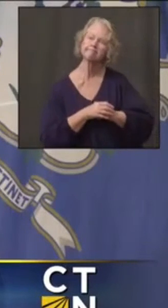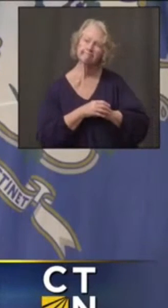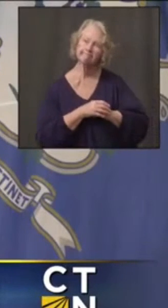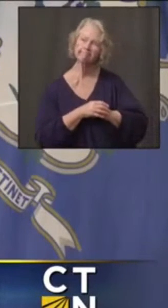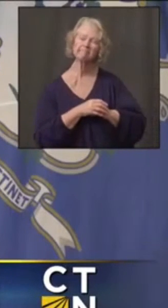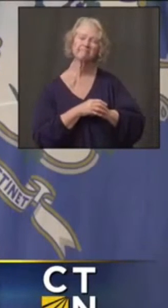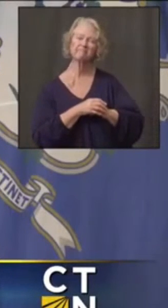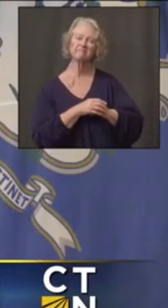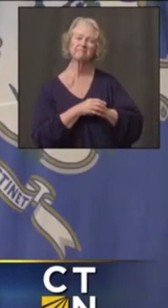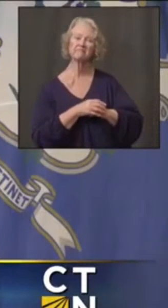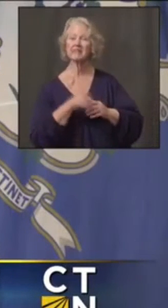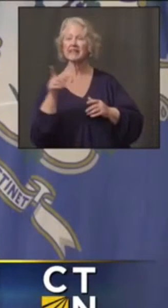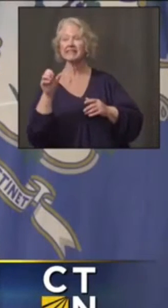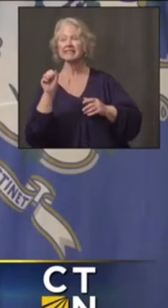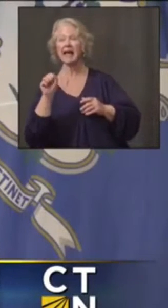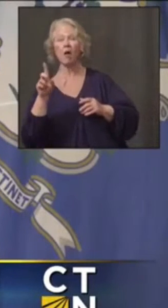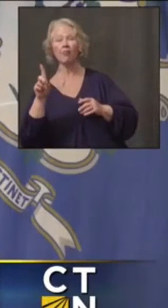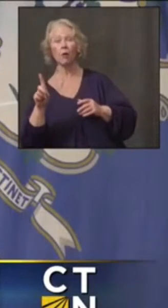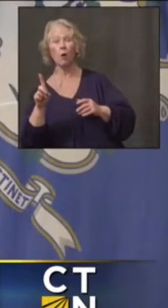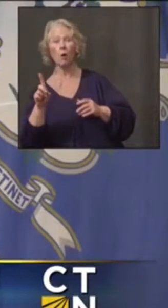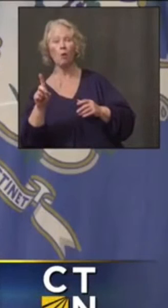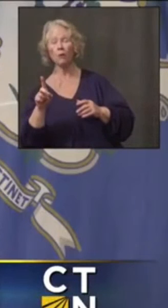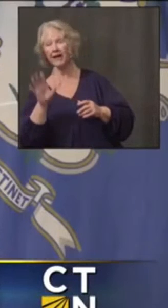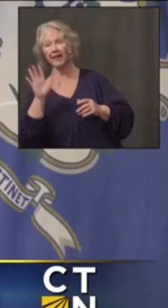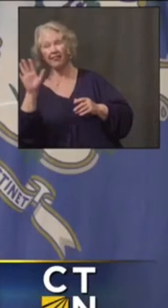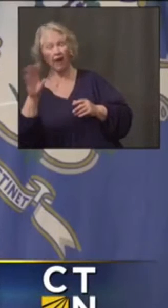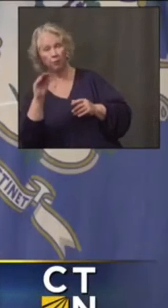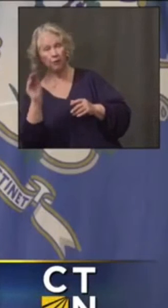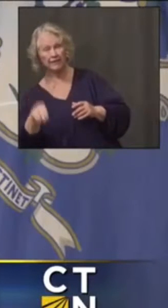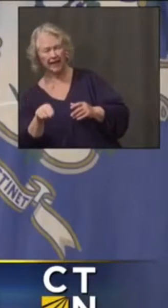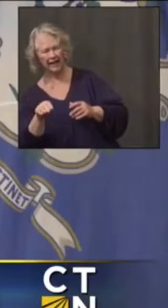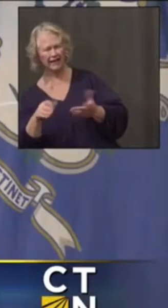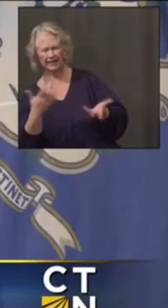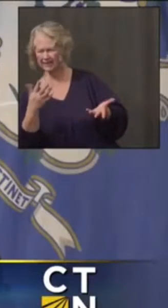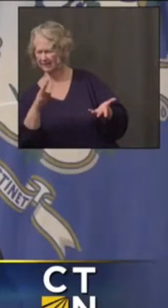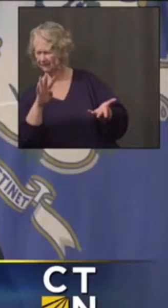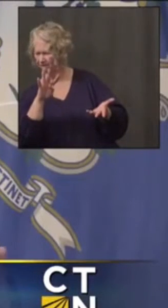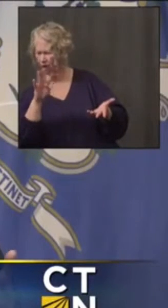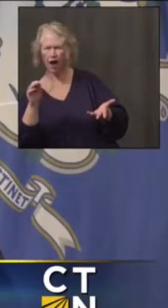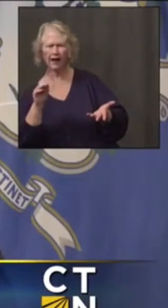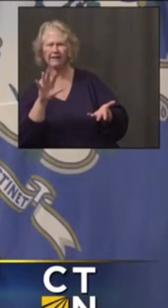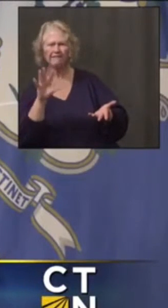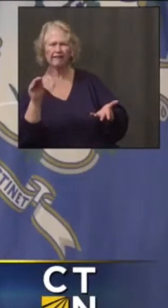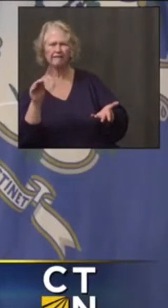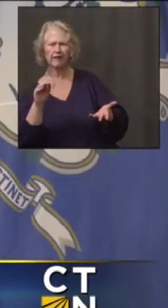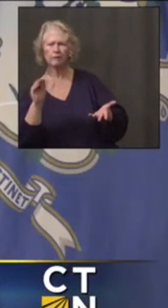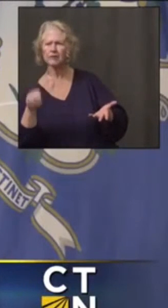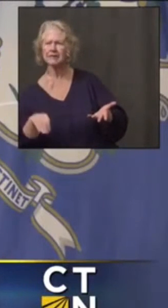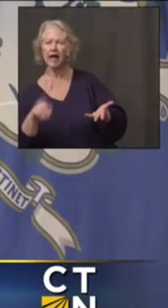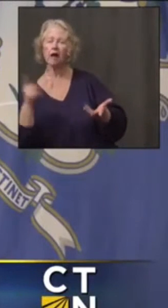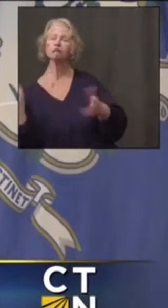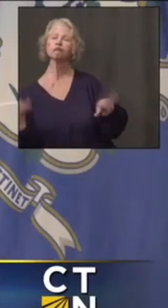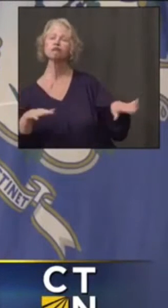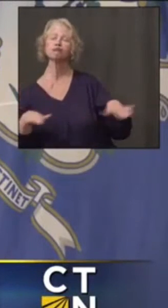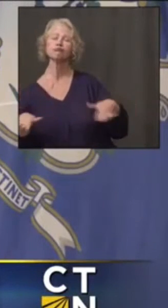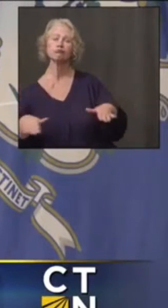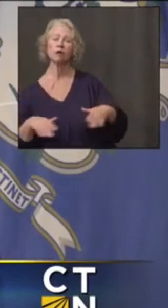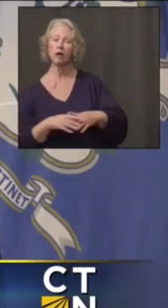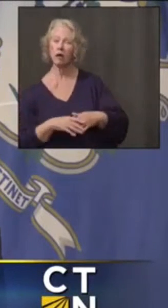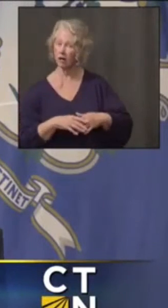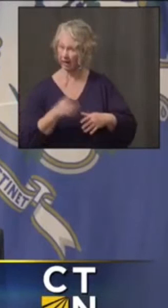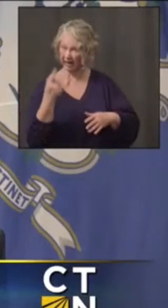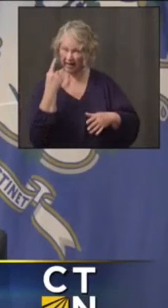place like South Dakota, which has a 40 or 50% infection rate. And don't think this is a milder form of COVID,